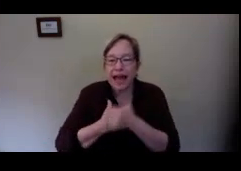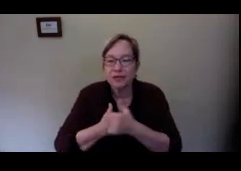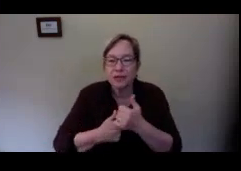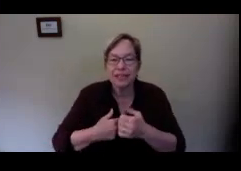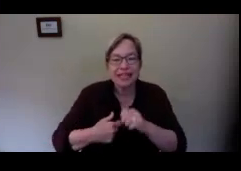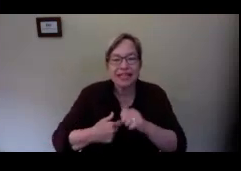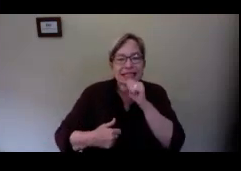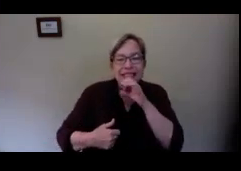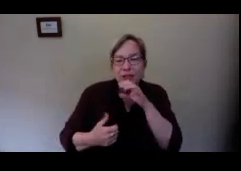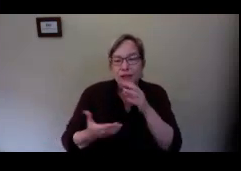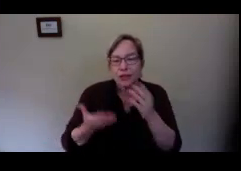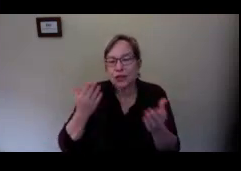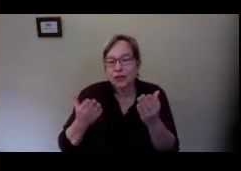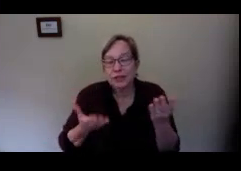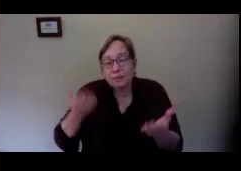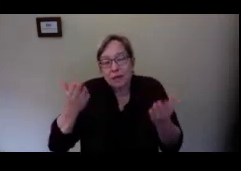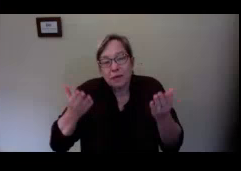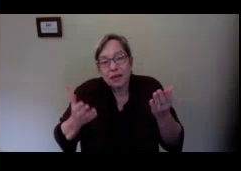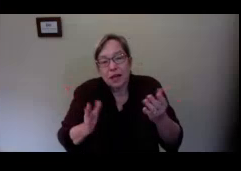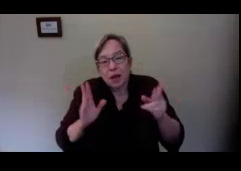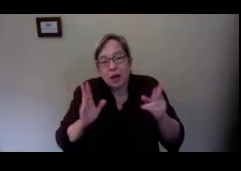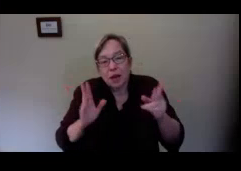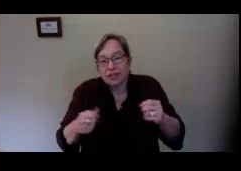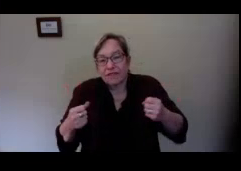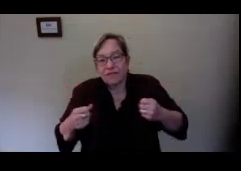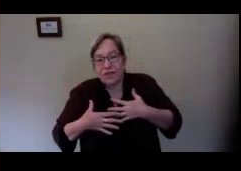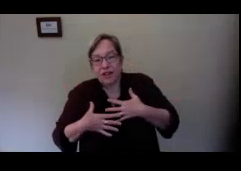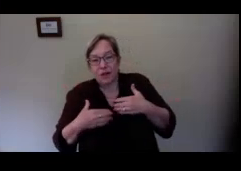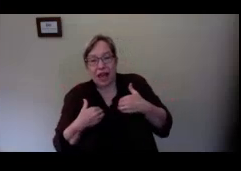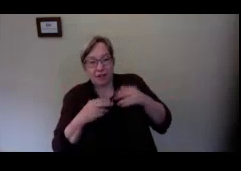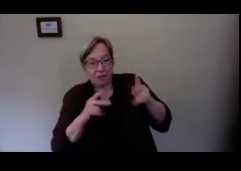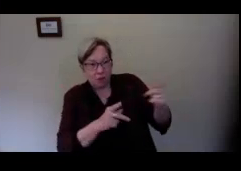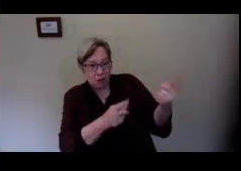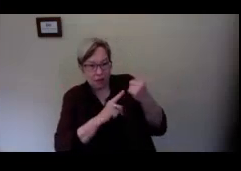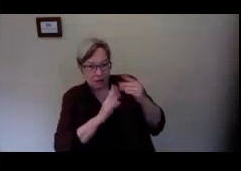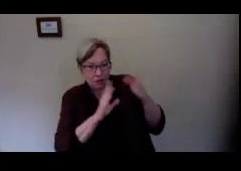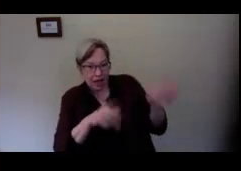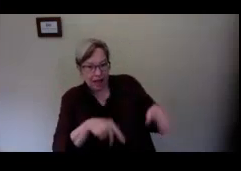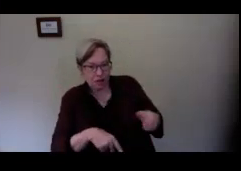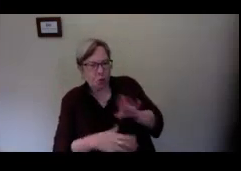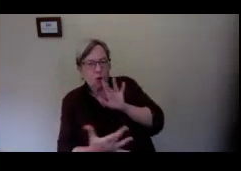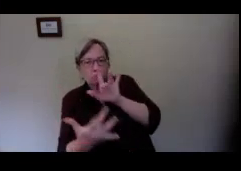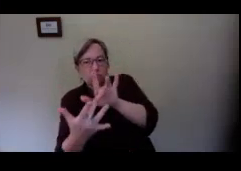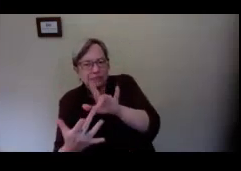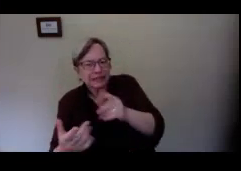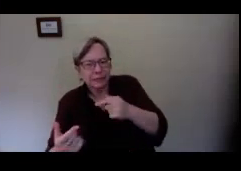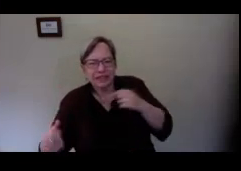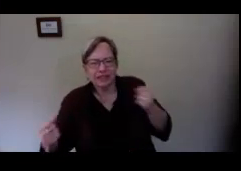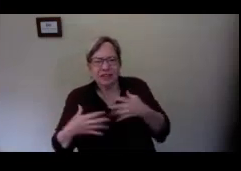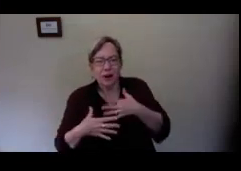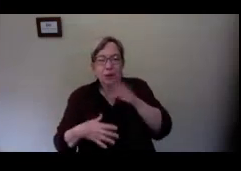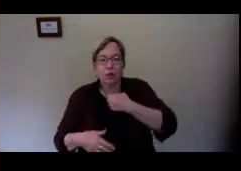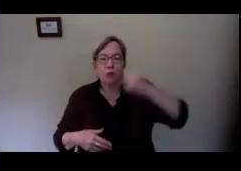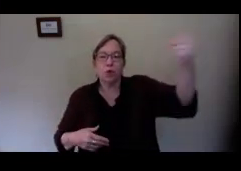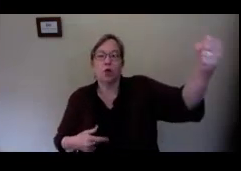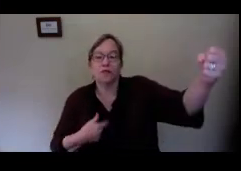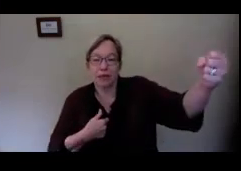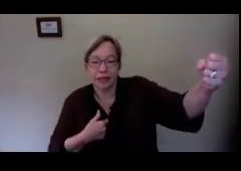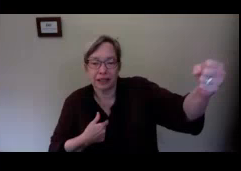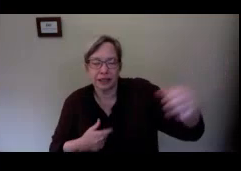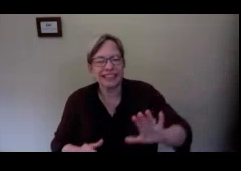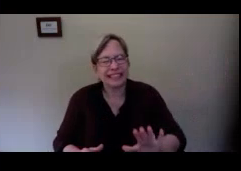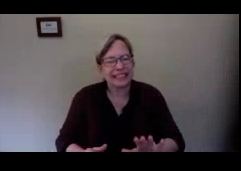may fear having people in their home or reaching out for help because they may be fearful of being removed